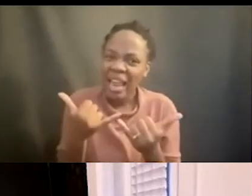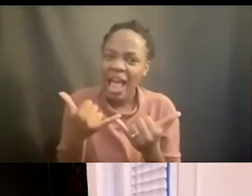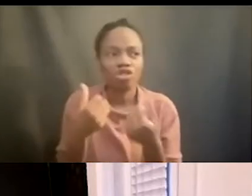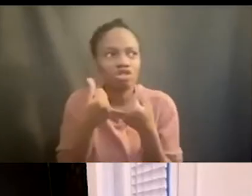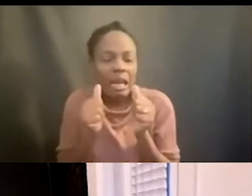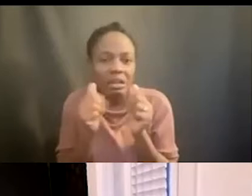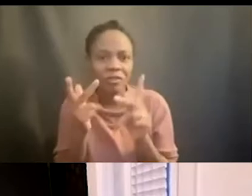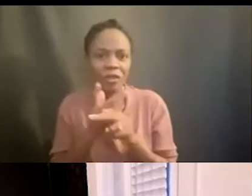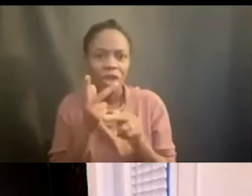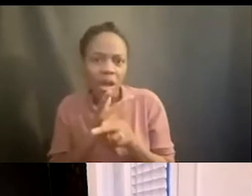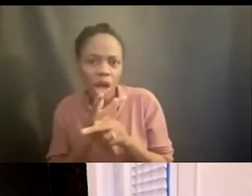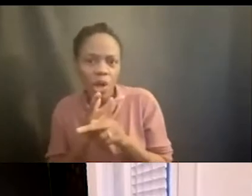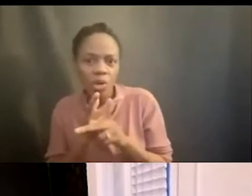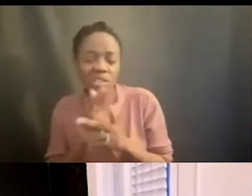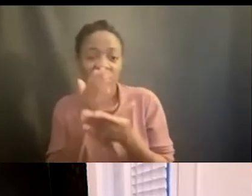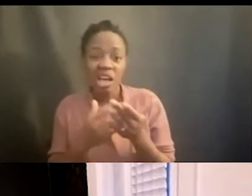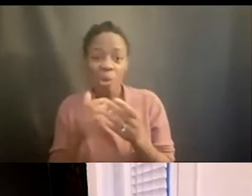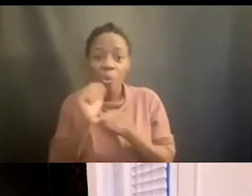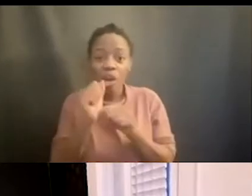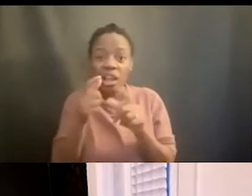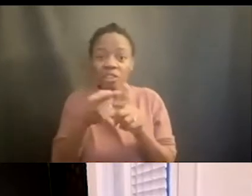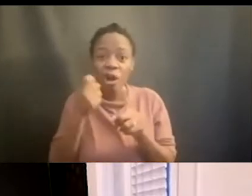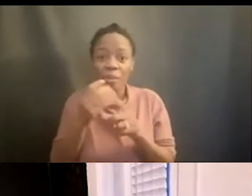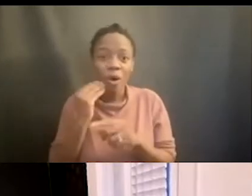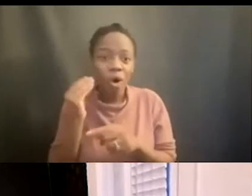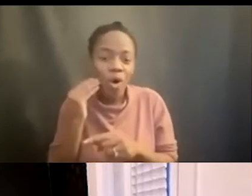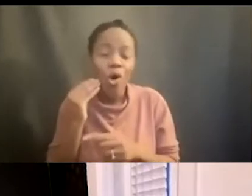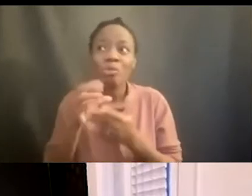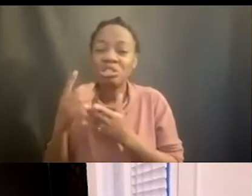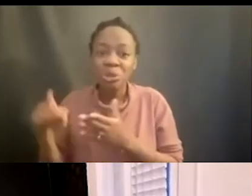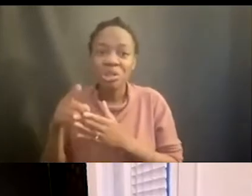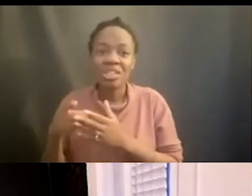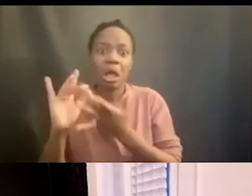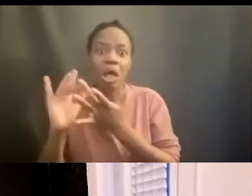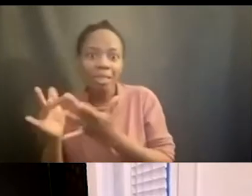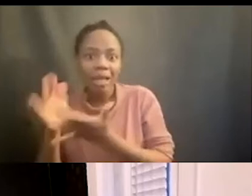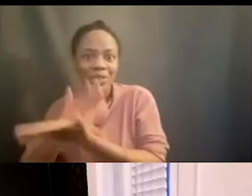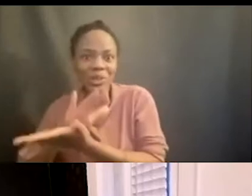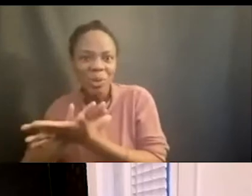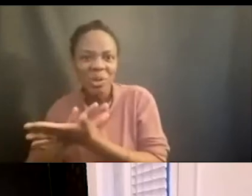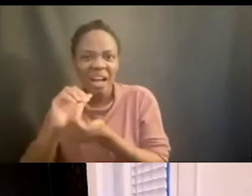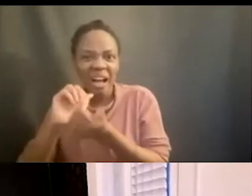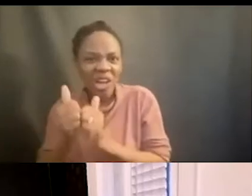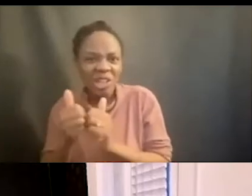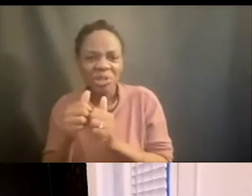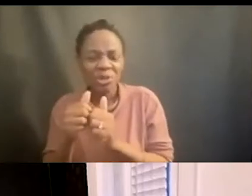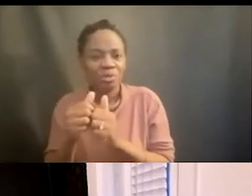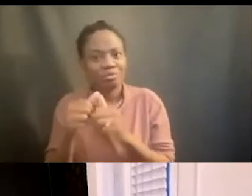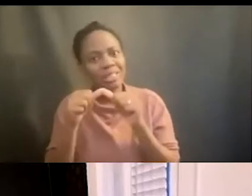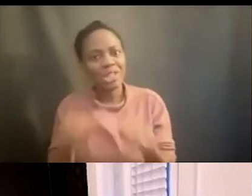navigating, for some of us working from home, for the students doing online schooling. So how do you all